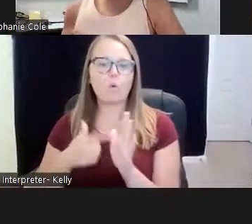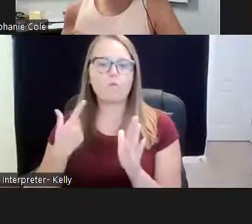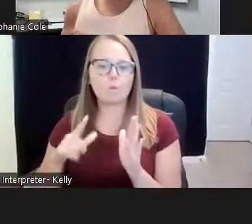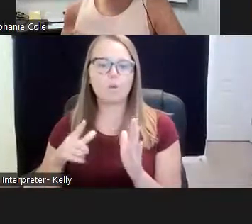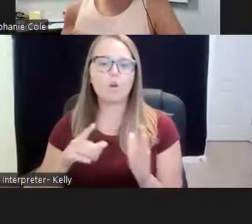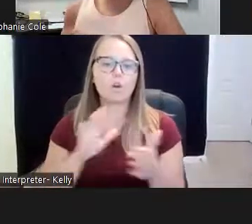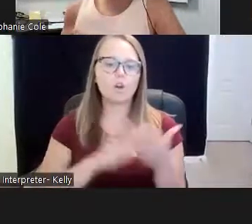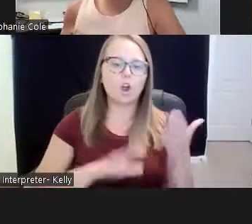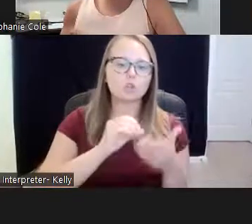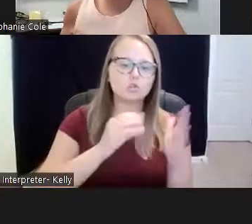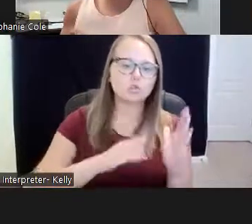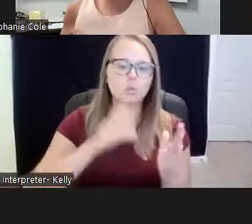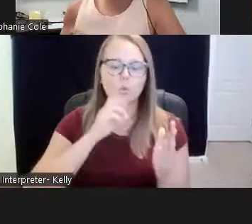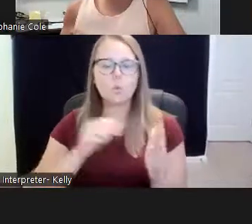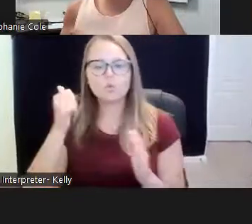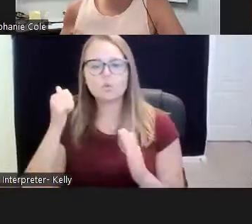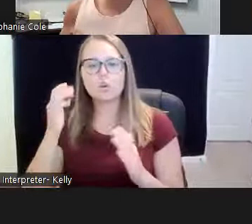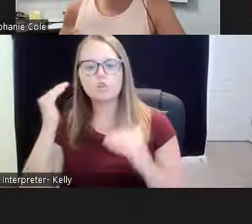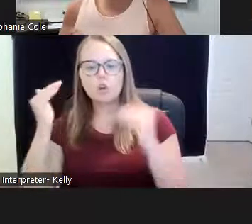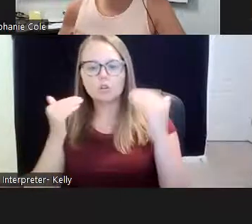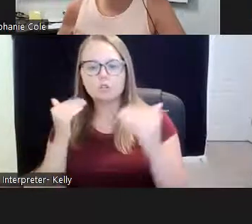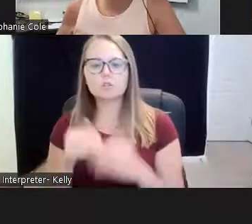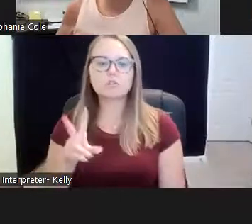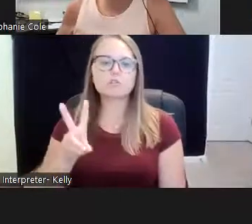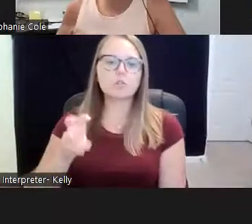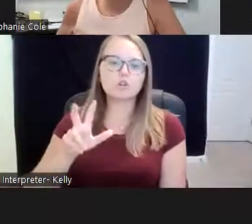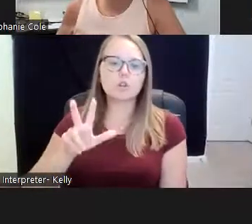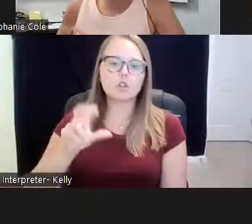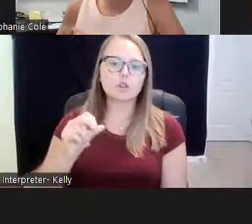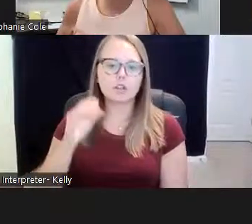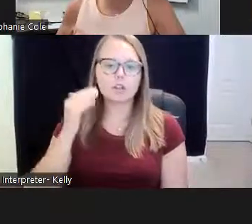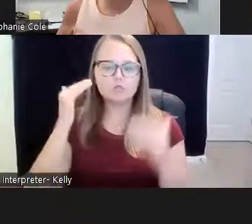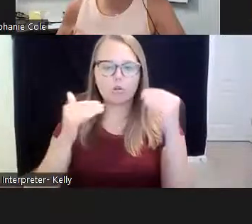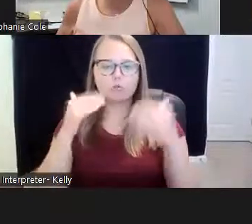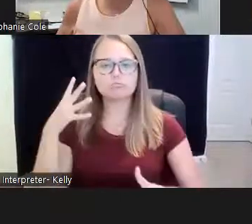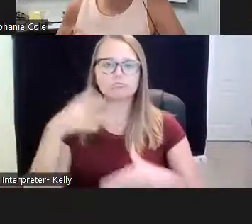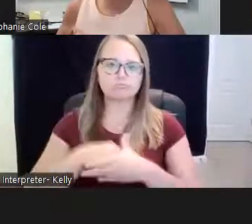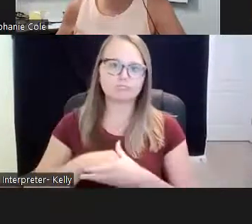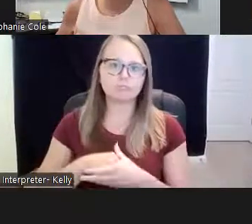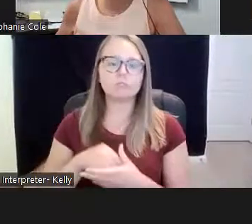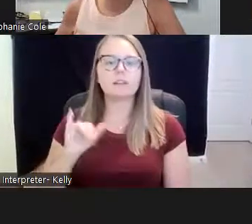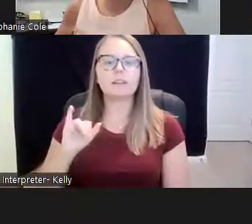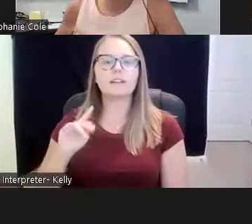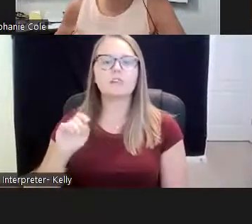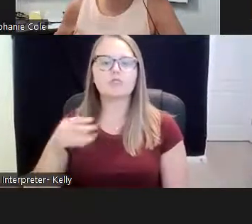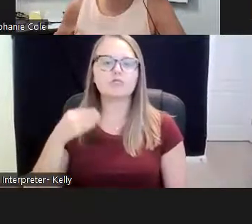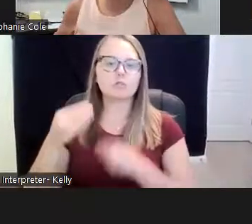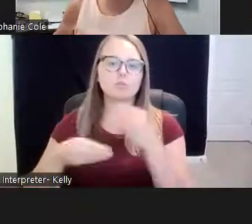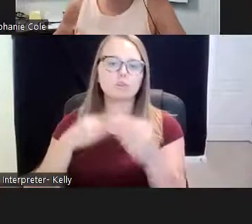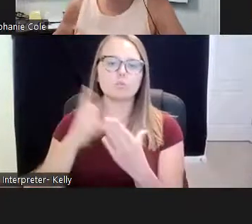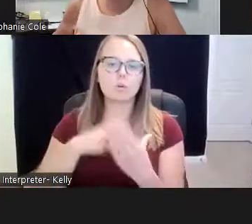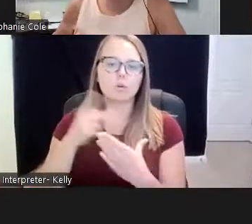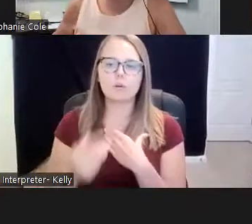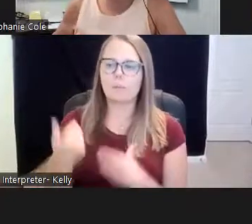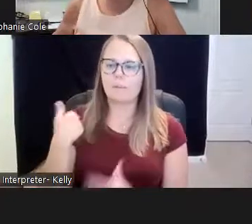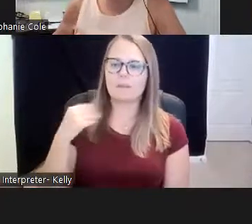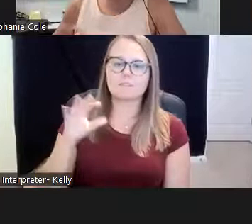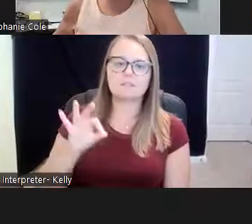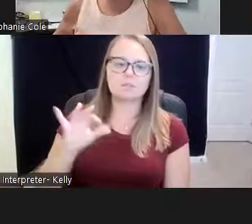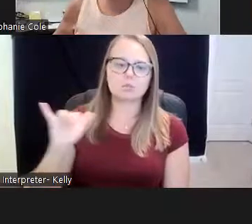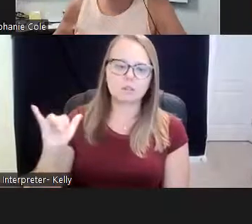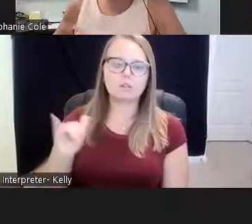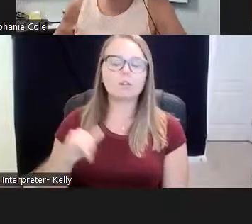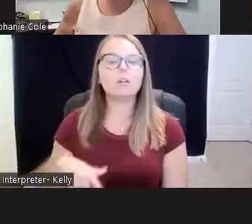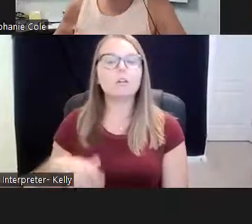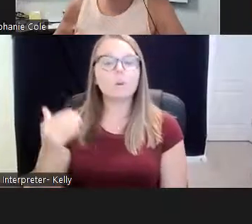Over 230 individual older adults participated in Bayview's intergenerational programs last fiscal year. We